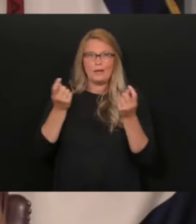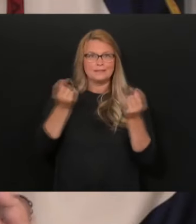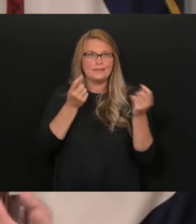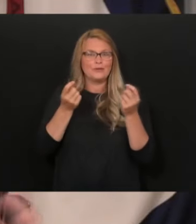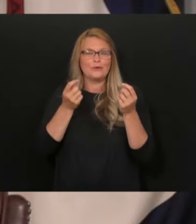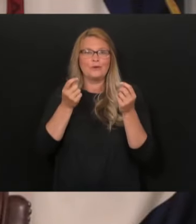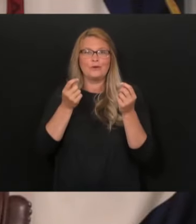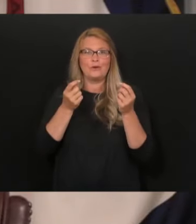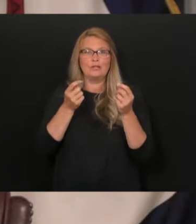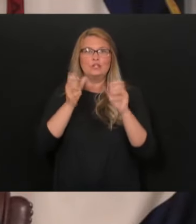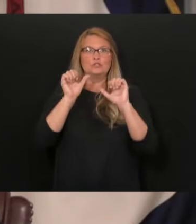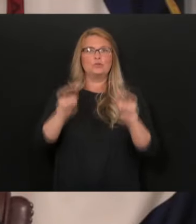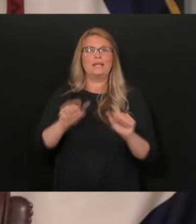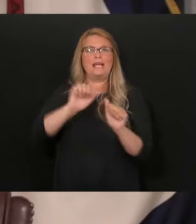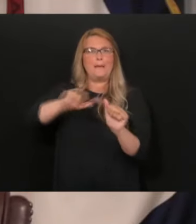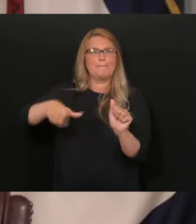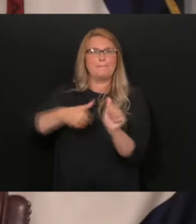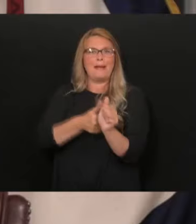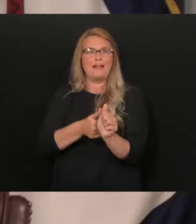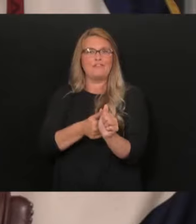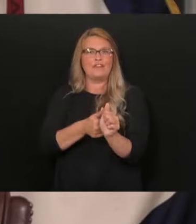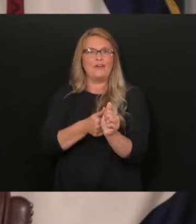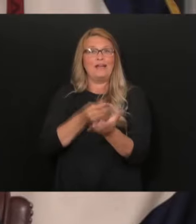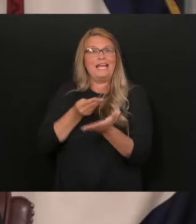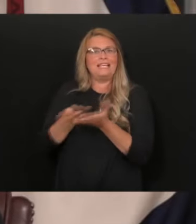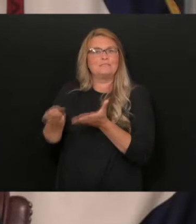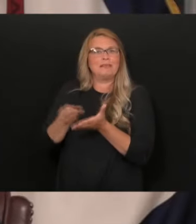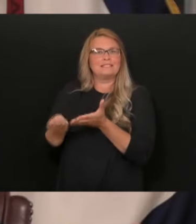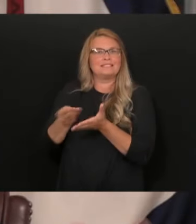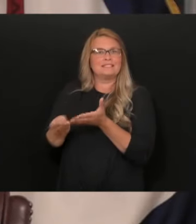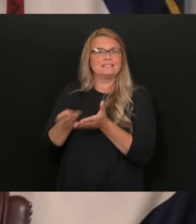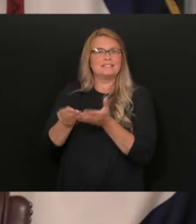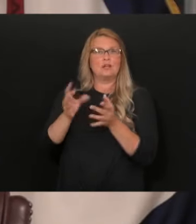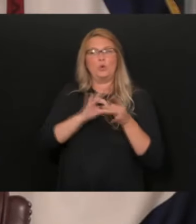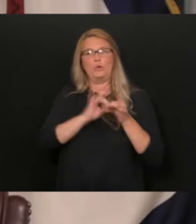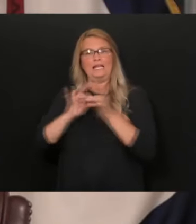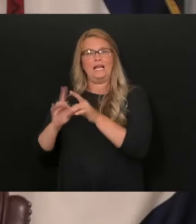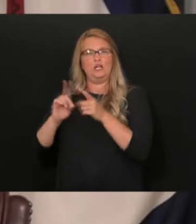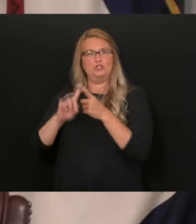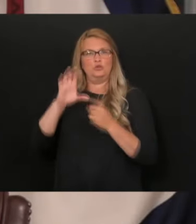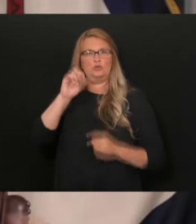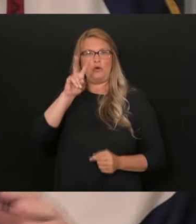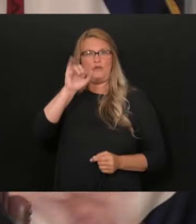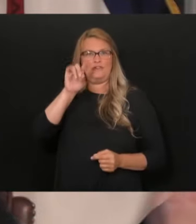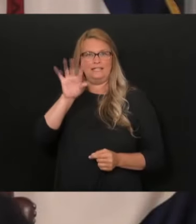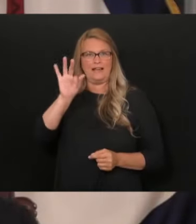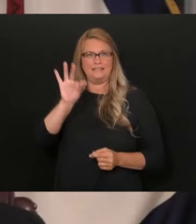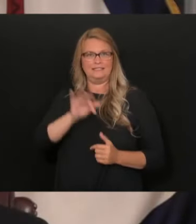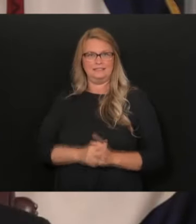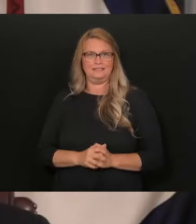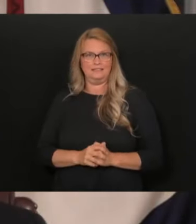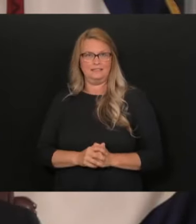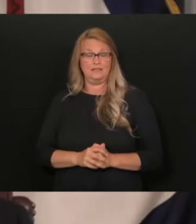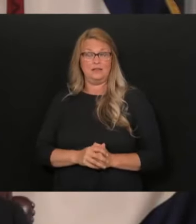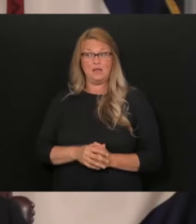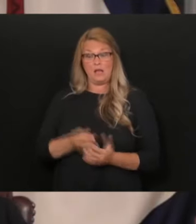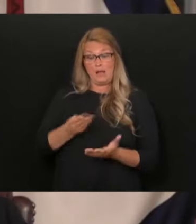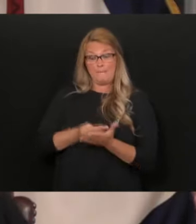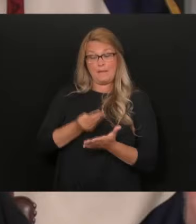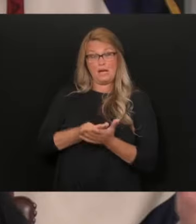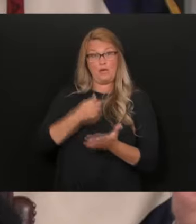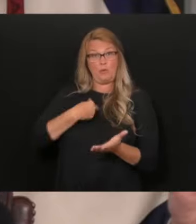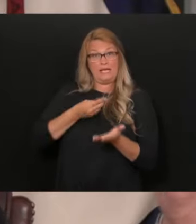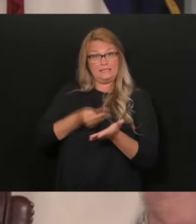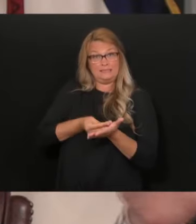to backfill expenses that were COVID related. Monies we spent,